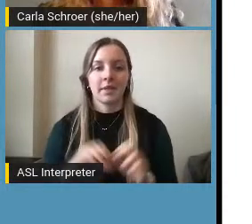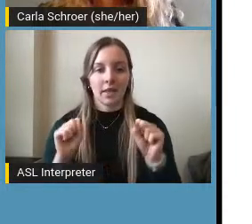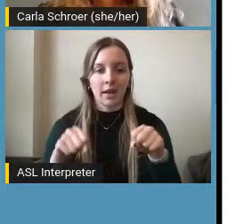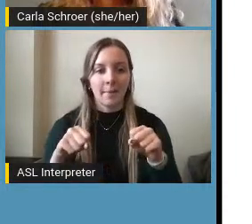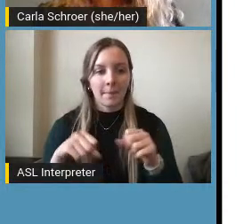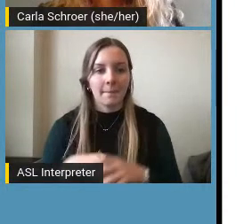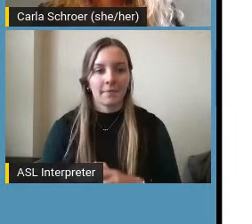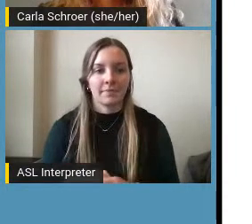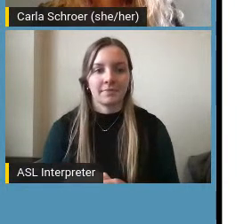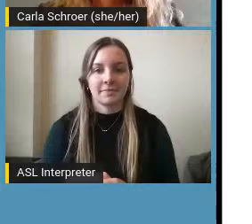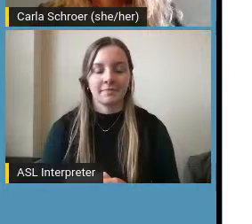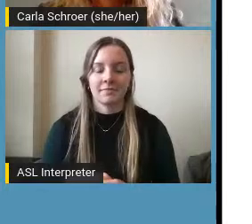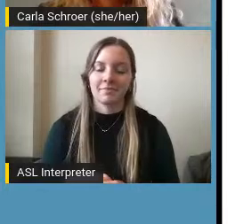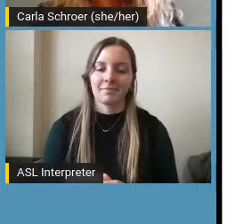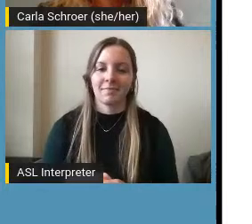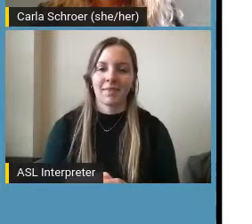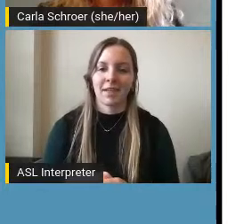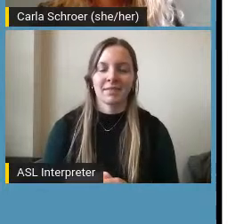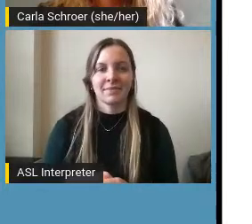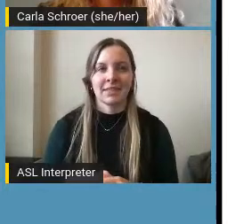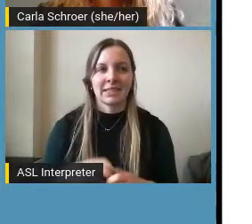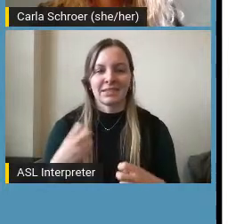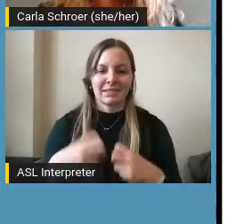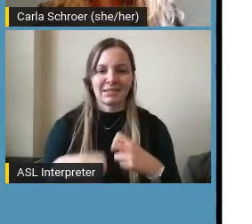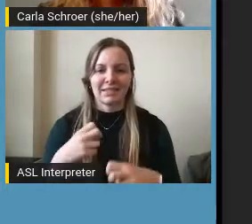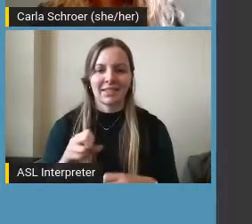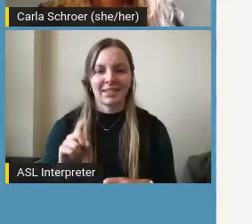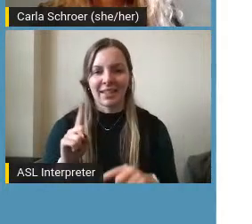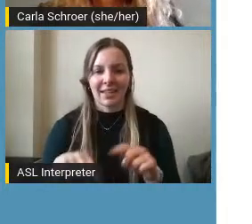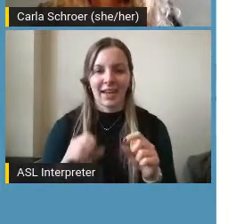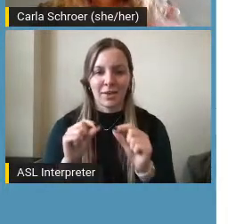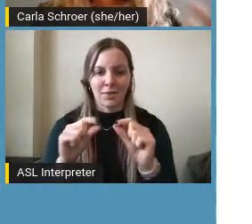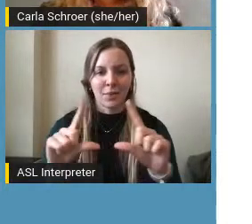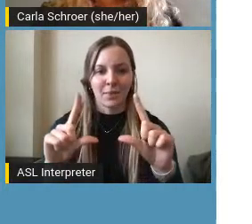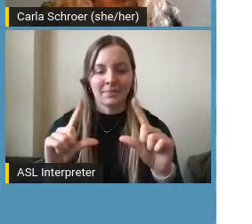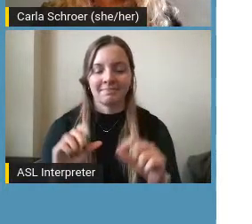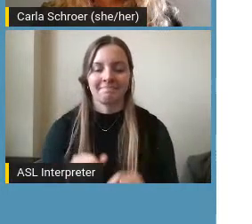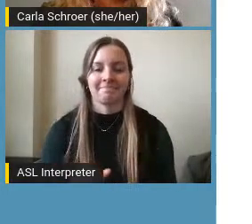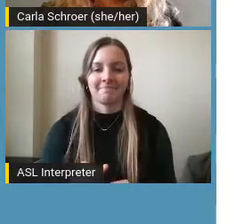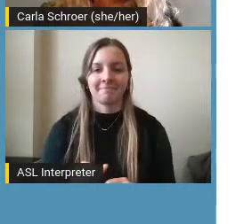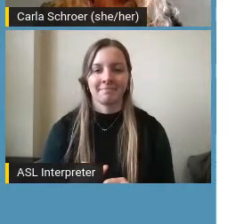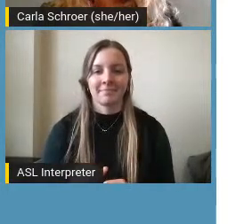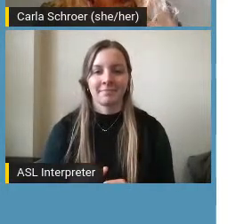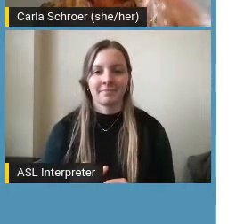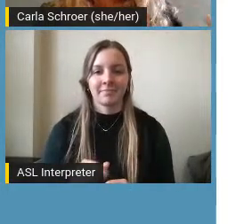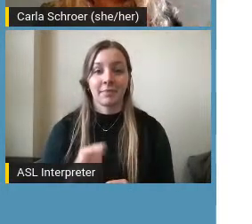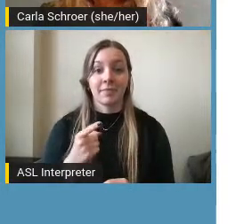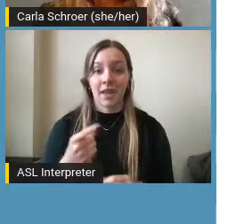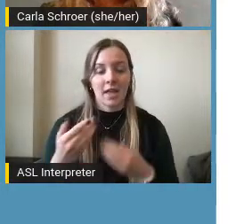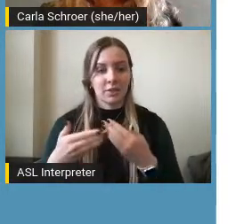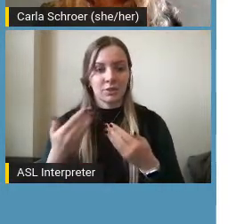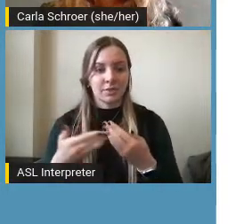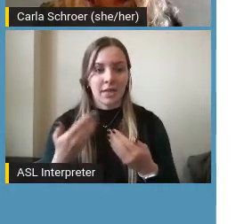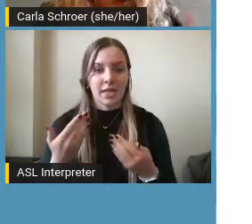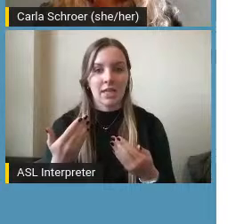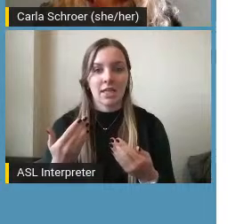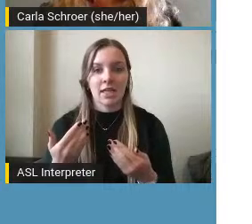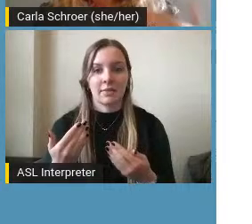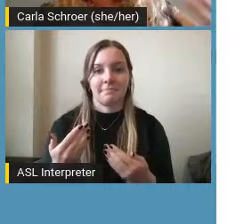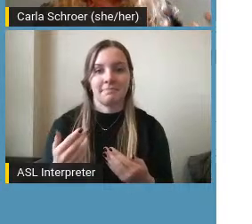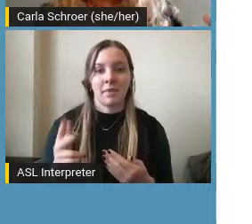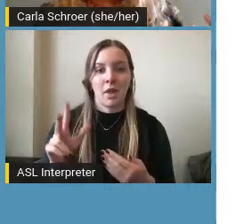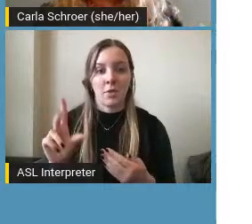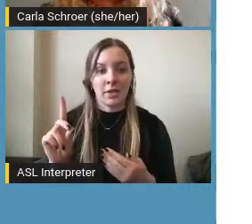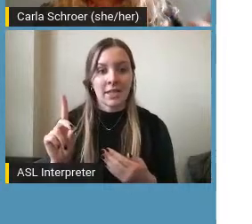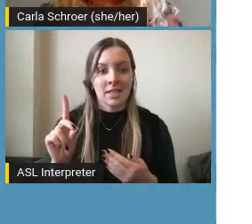And for some reason that decided not to zoom. So this is a really, really simple way, if you have a 3D object, to be